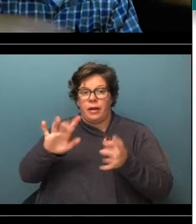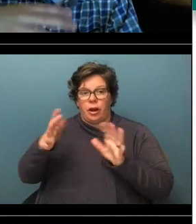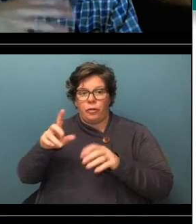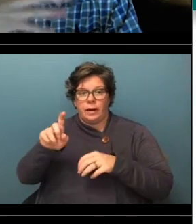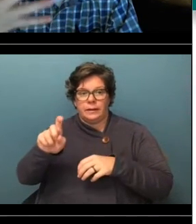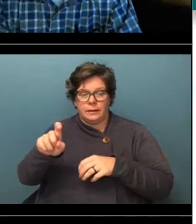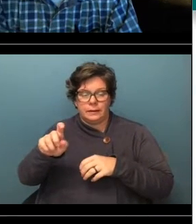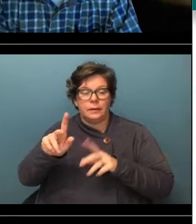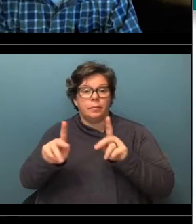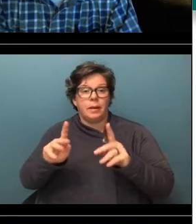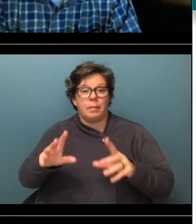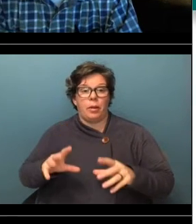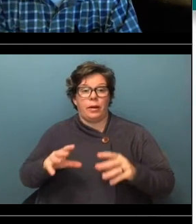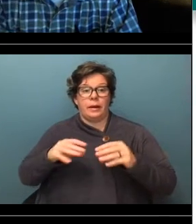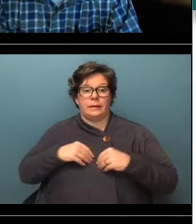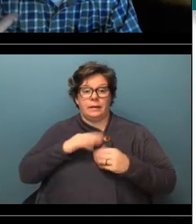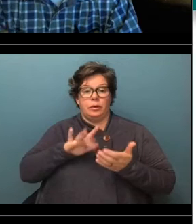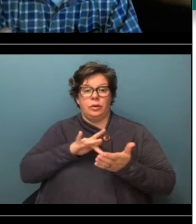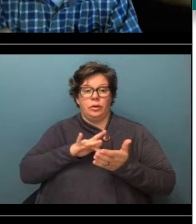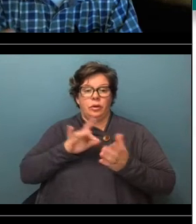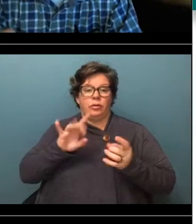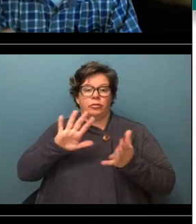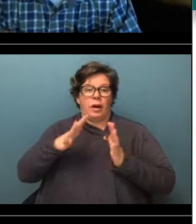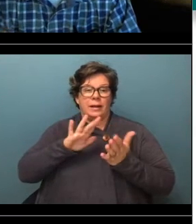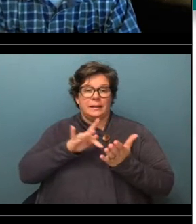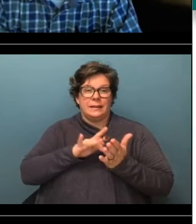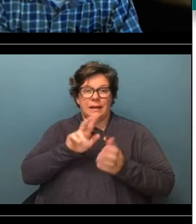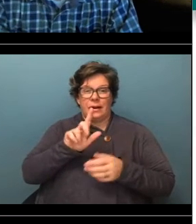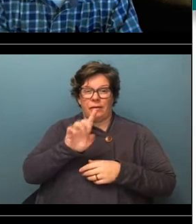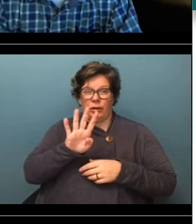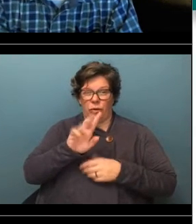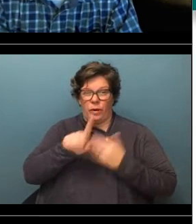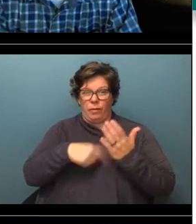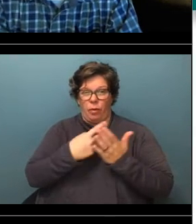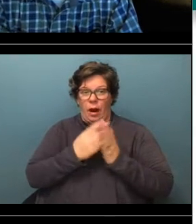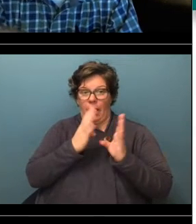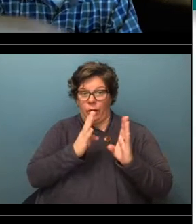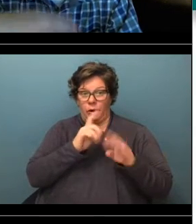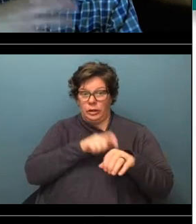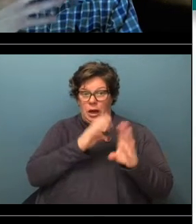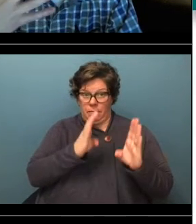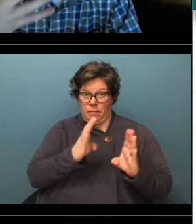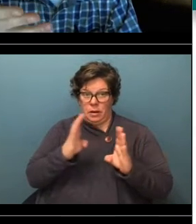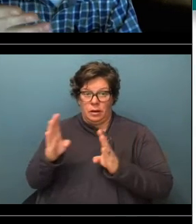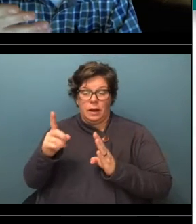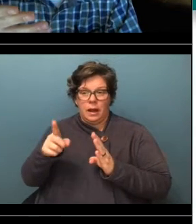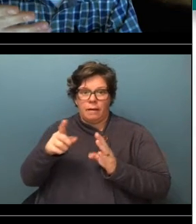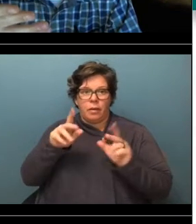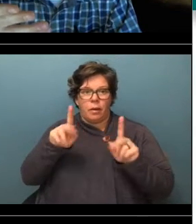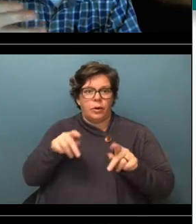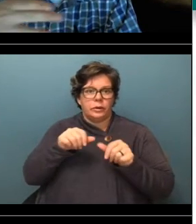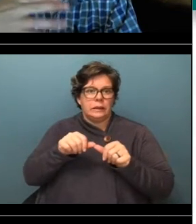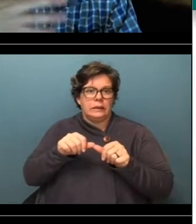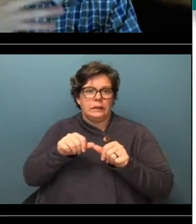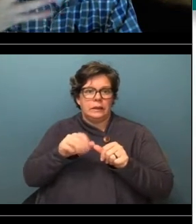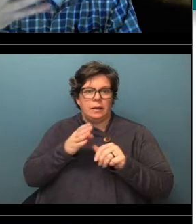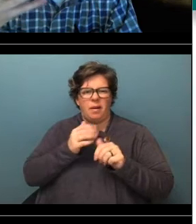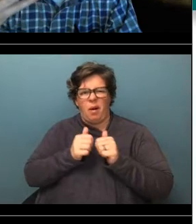Individuals are admitted to the crisis center for 24-hour periods. If an individual continues to experience crisis needs past